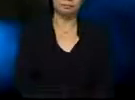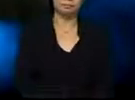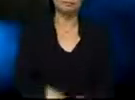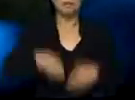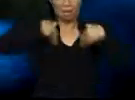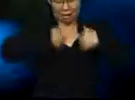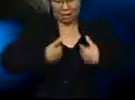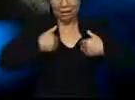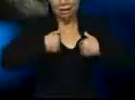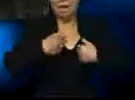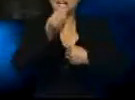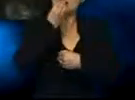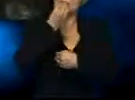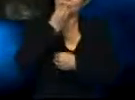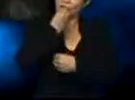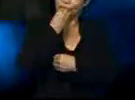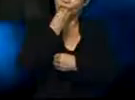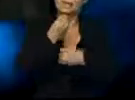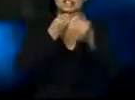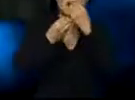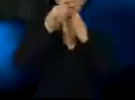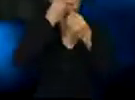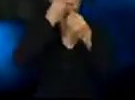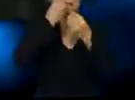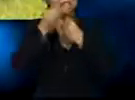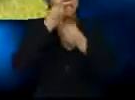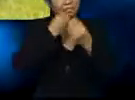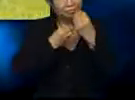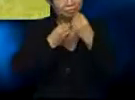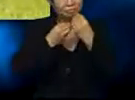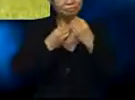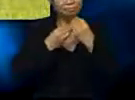Animals take in food by eating it.